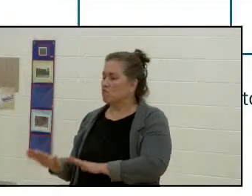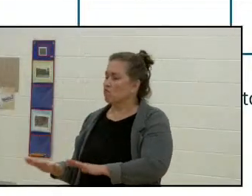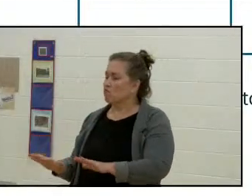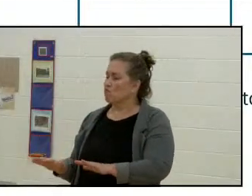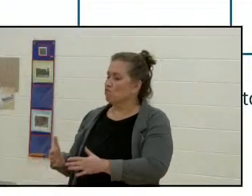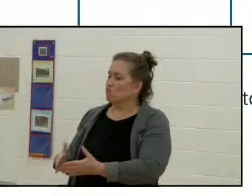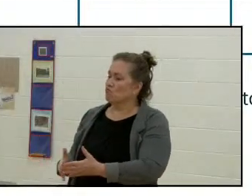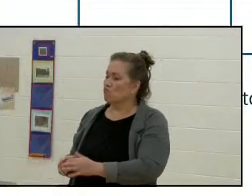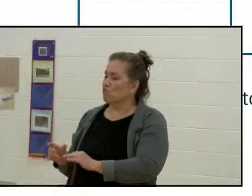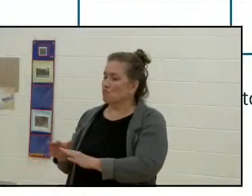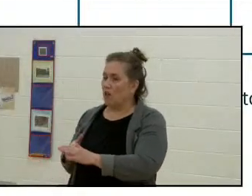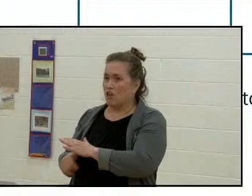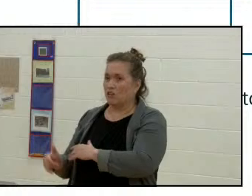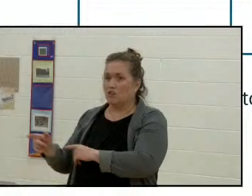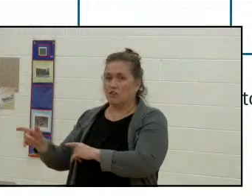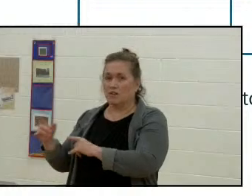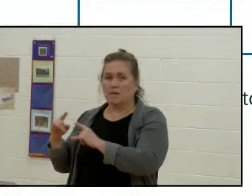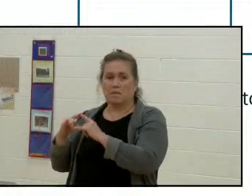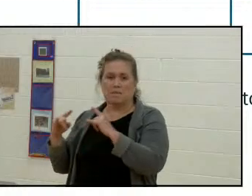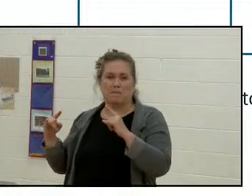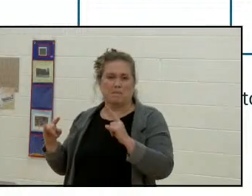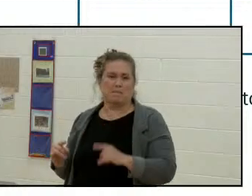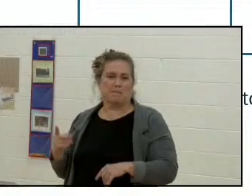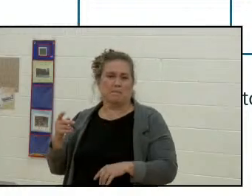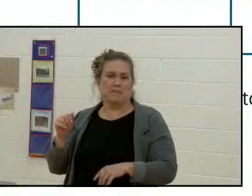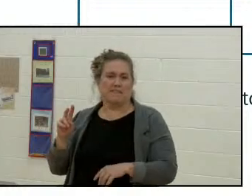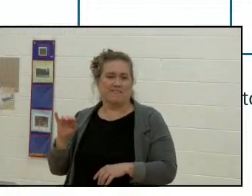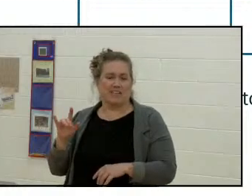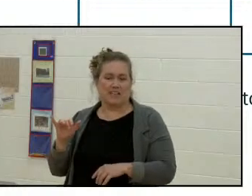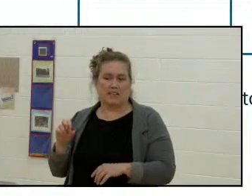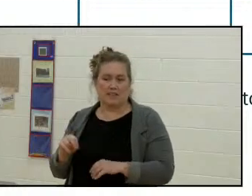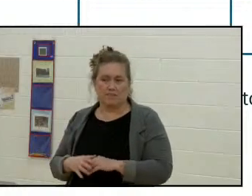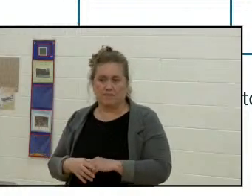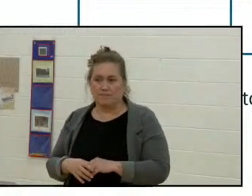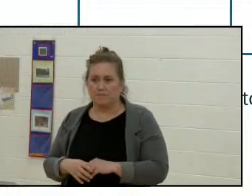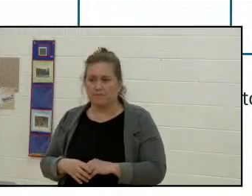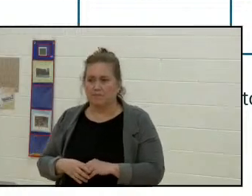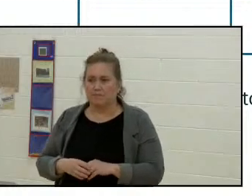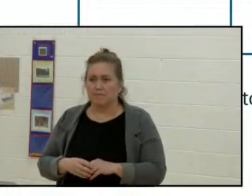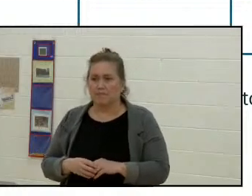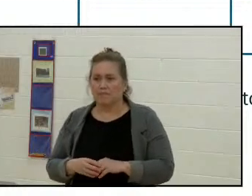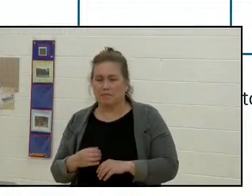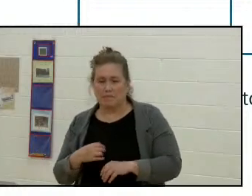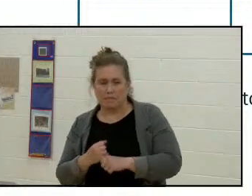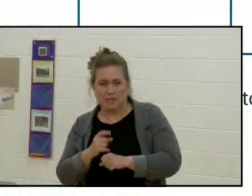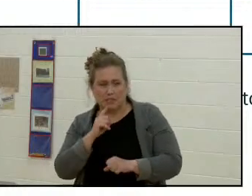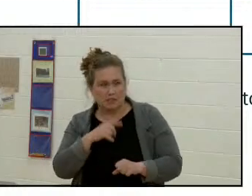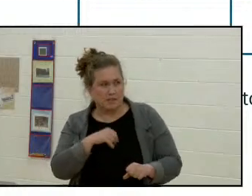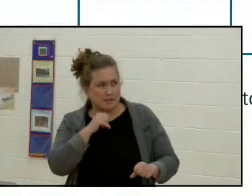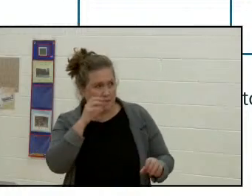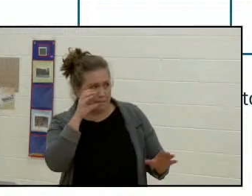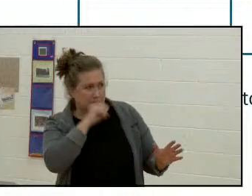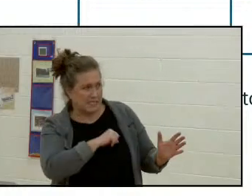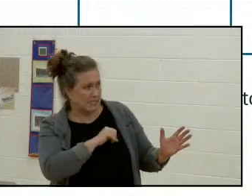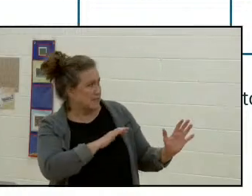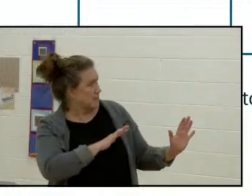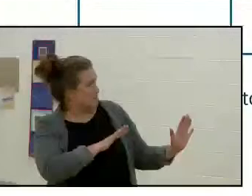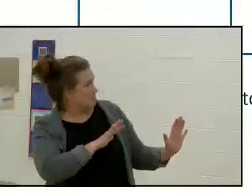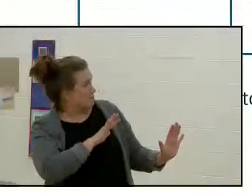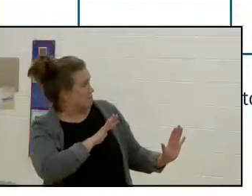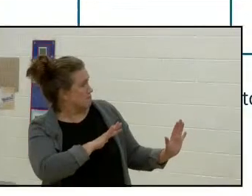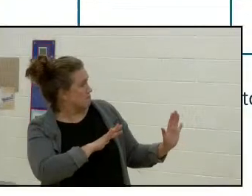stuff. Just making sure I didn't leave anything out because there are a lot of words on this slide. And yeah, again,